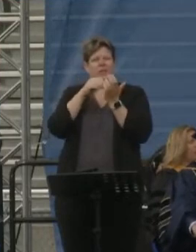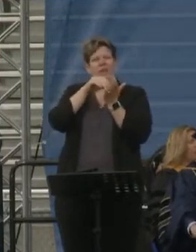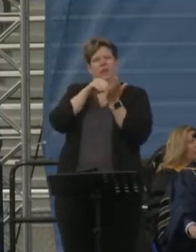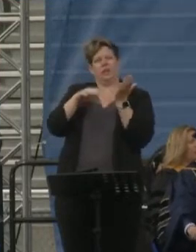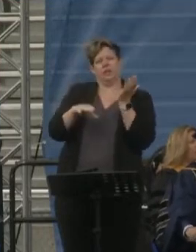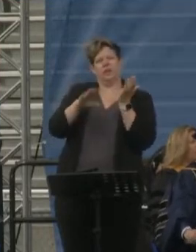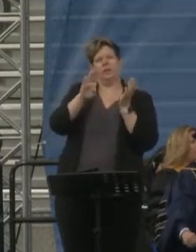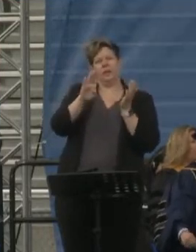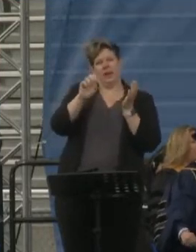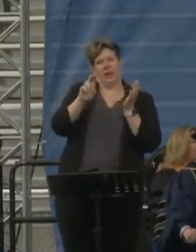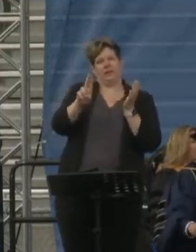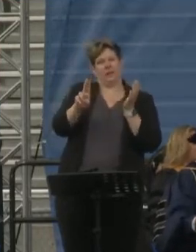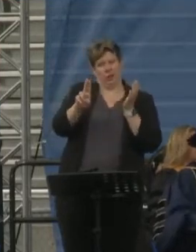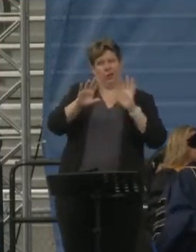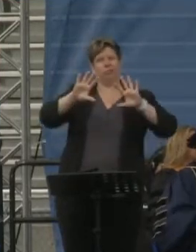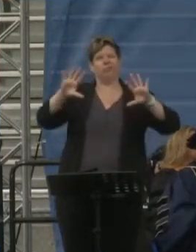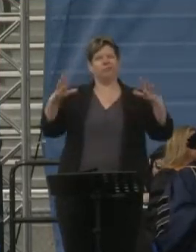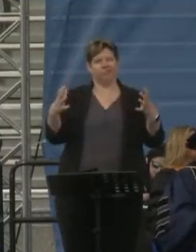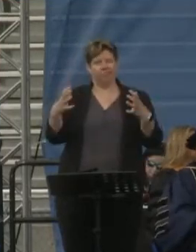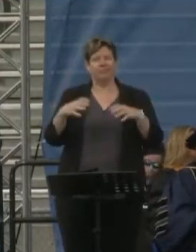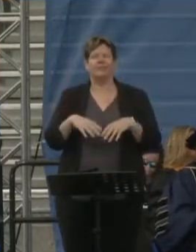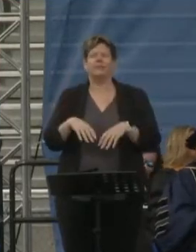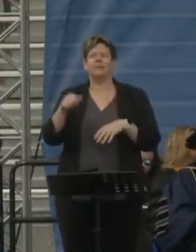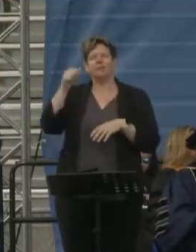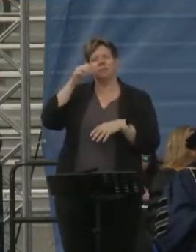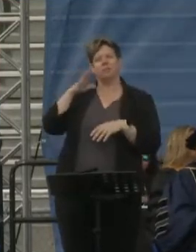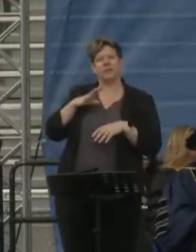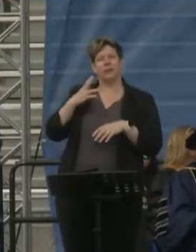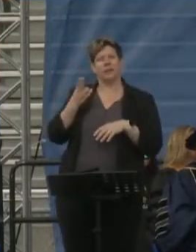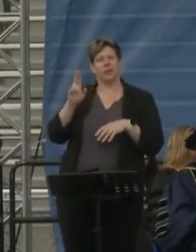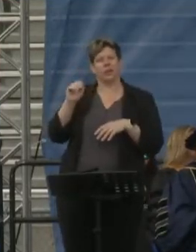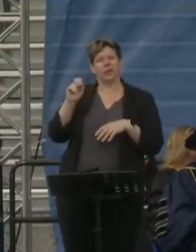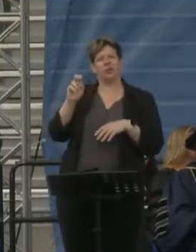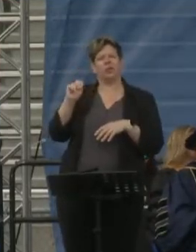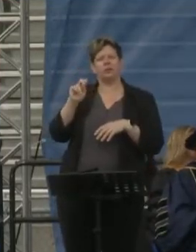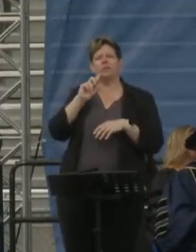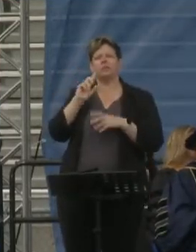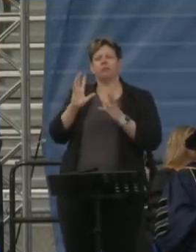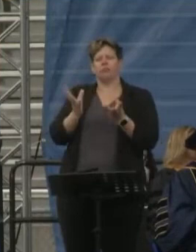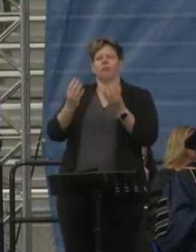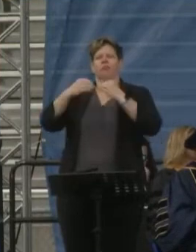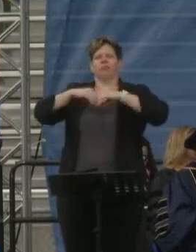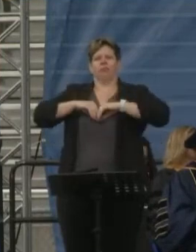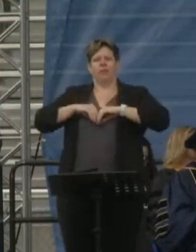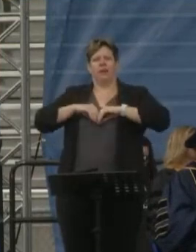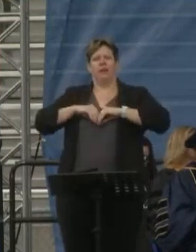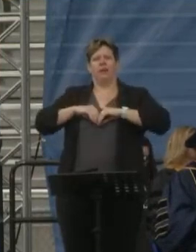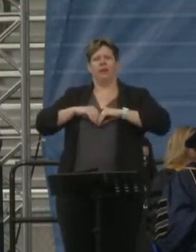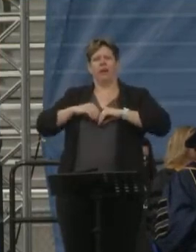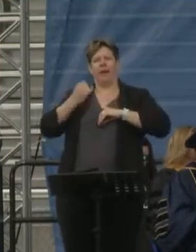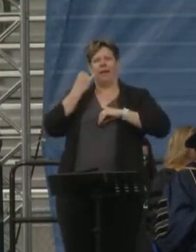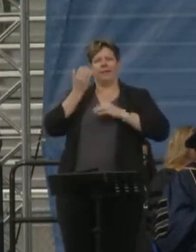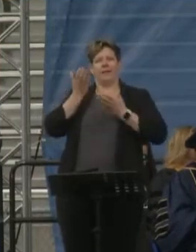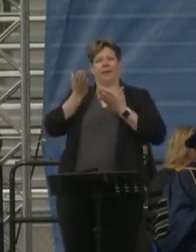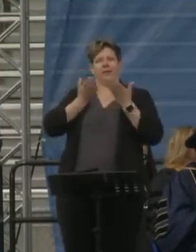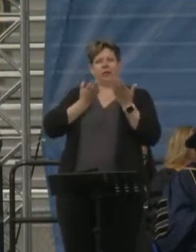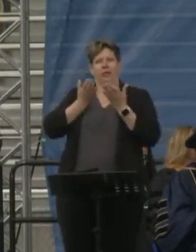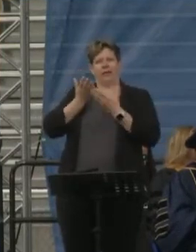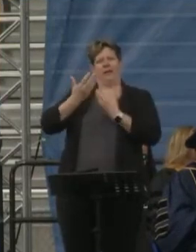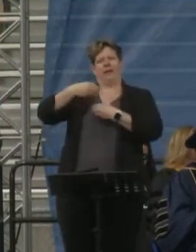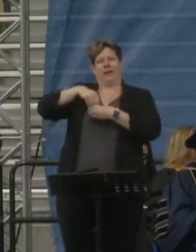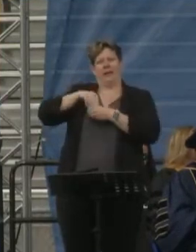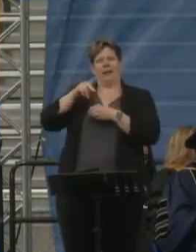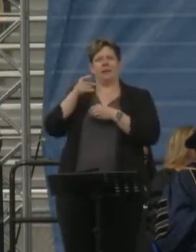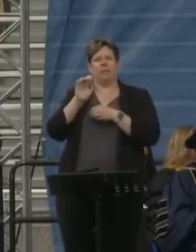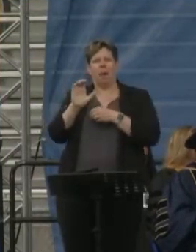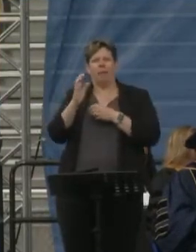State University. Mr. Houston truly embodies the notion of service within the mission of the School of Public Service, said